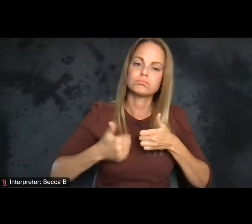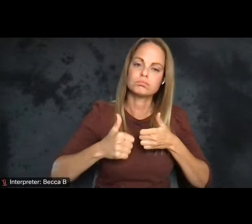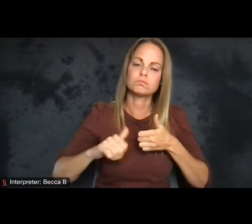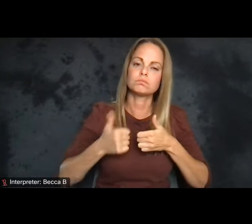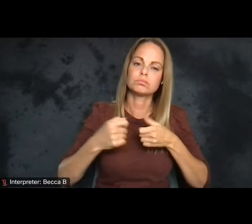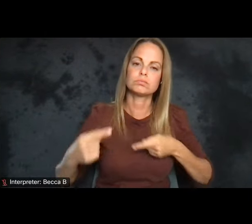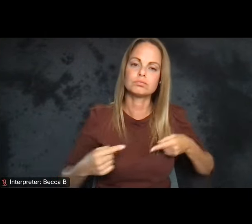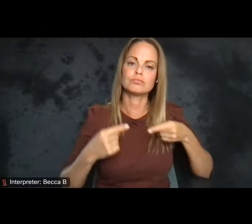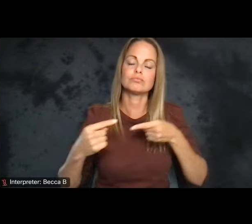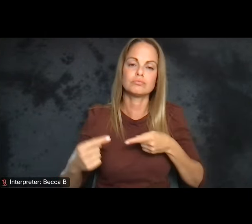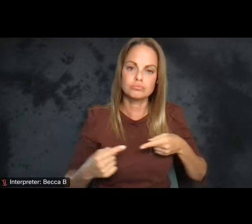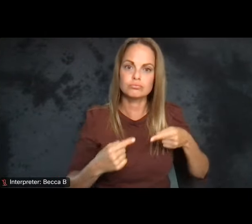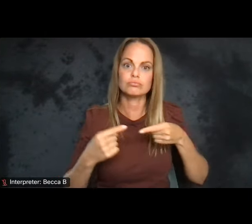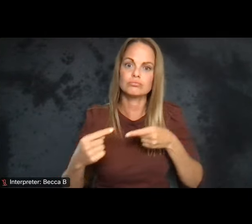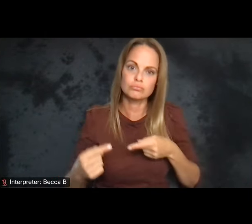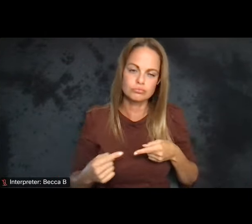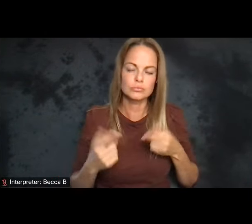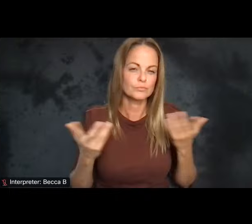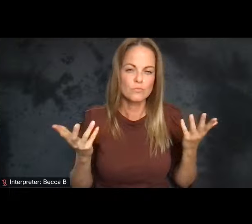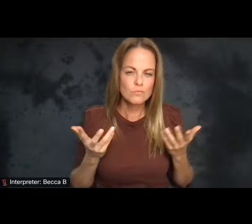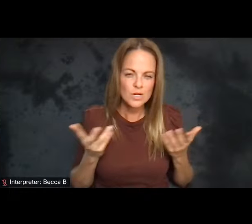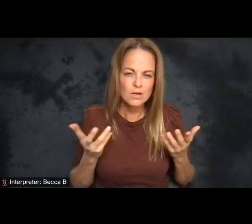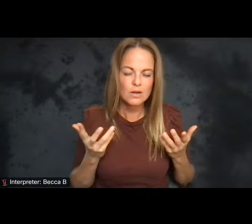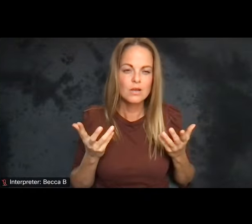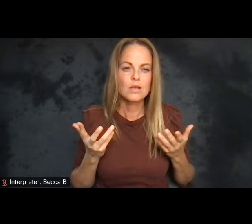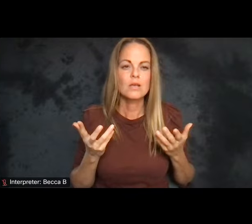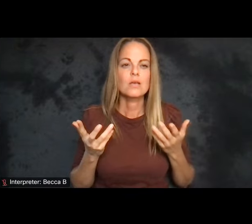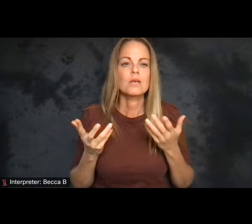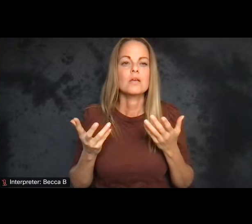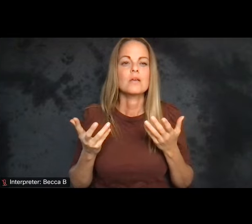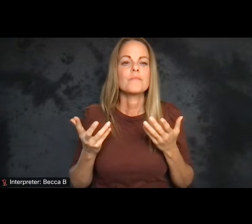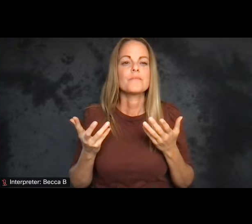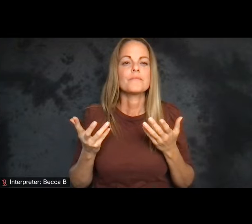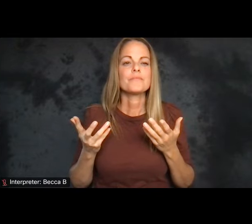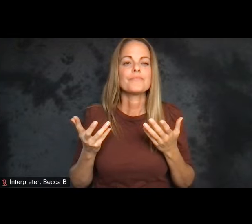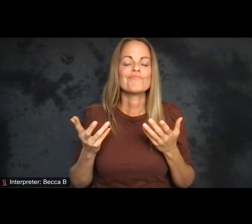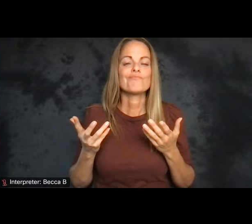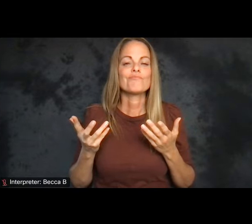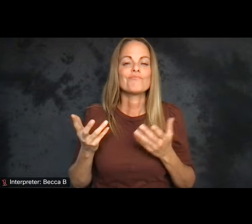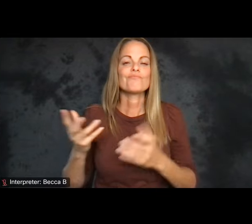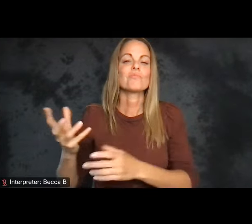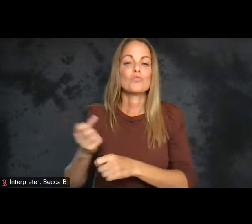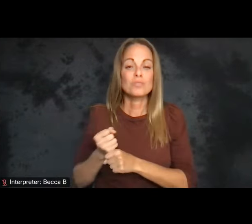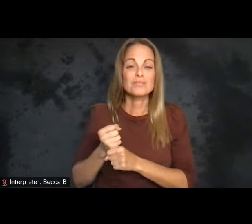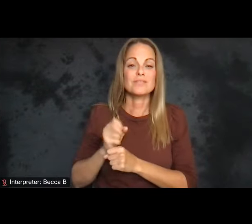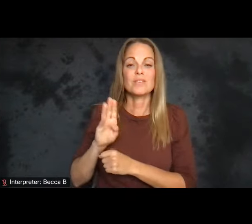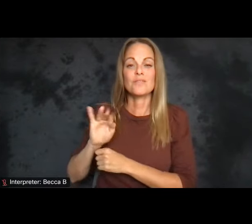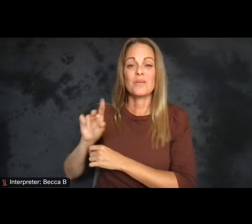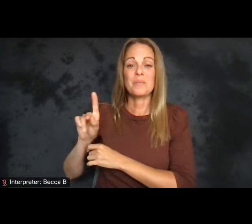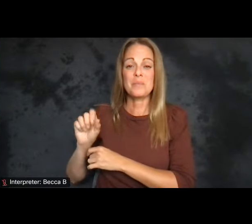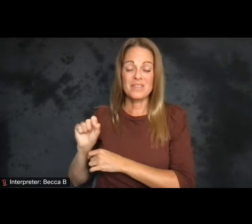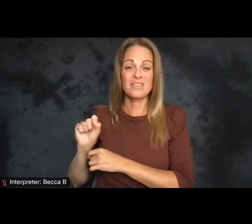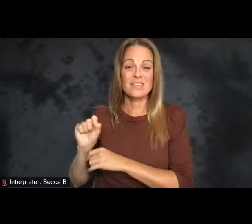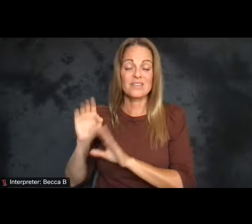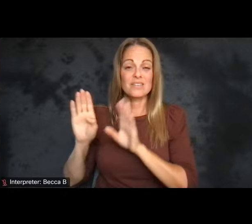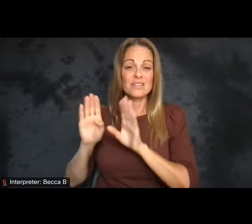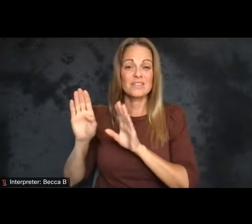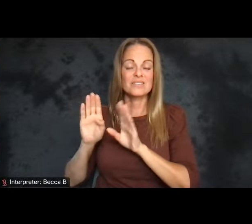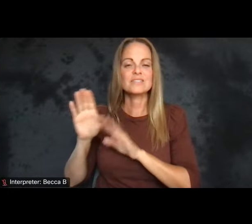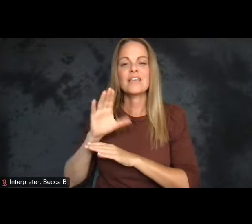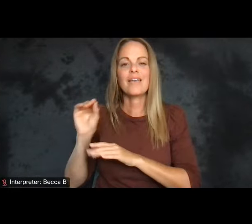terms of primarily being able to attract the bids and the construction labor that we need to be able to go out and do